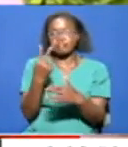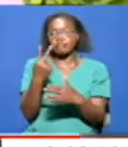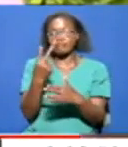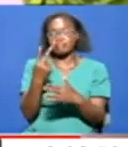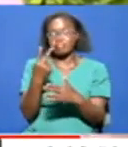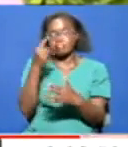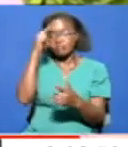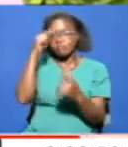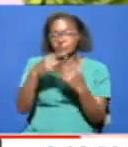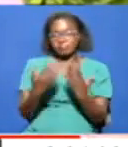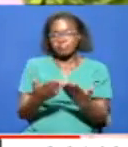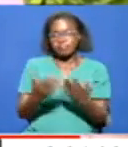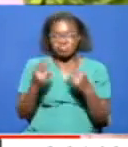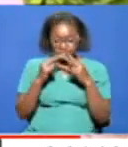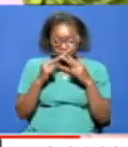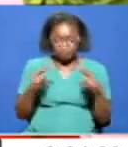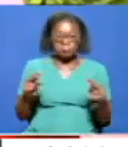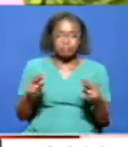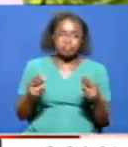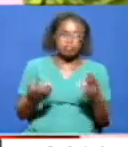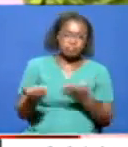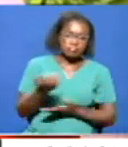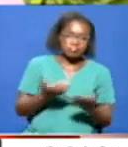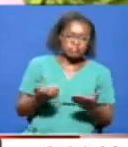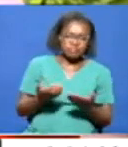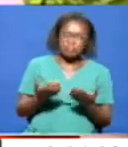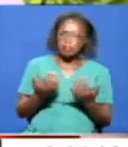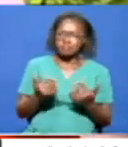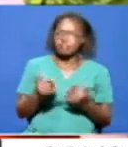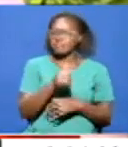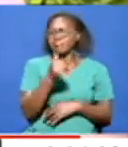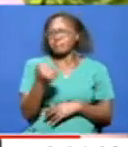and economy. So we do not want other